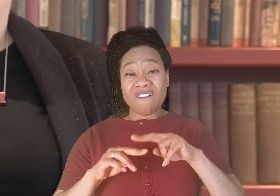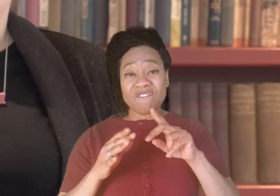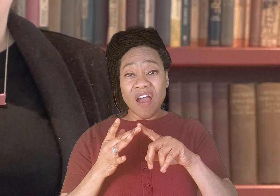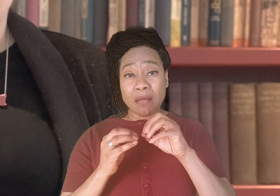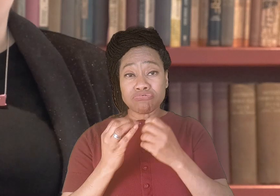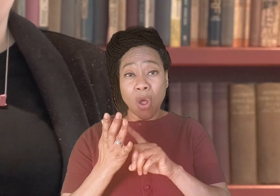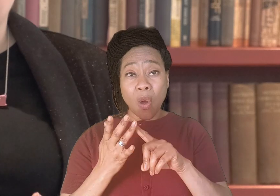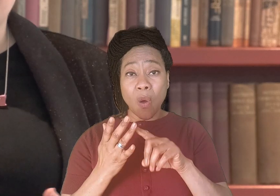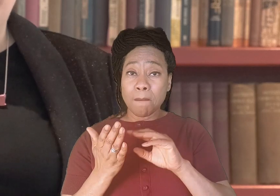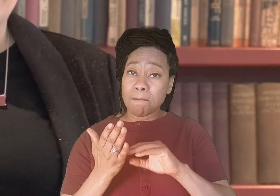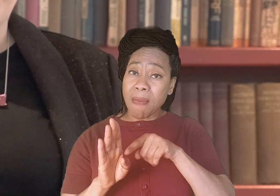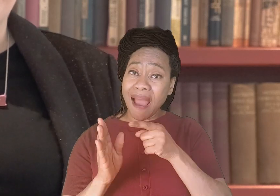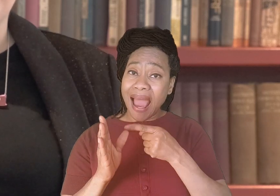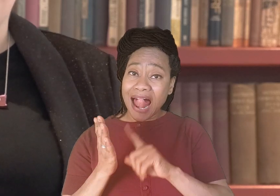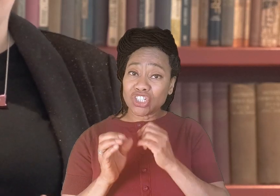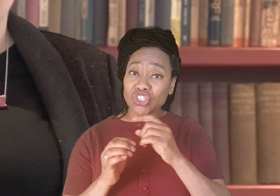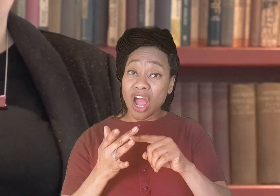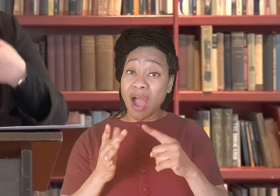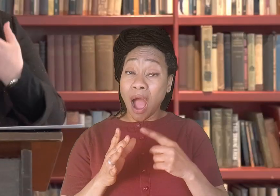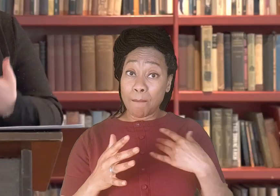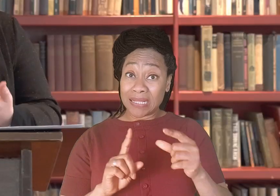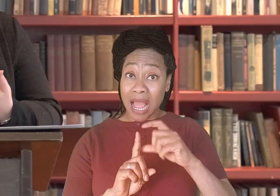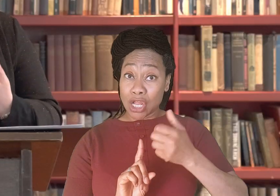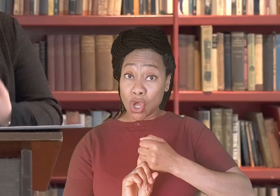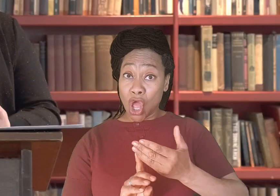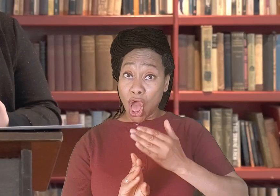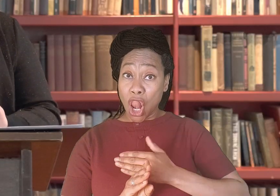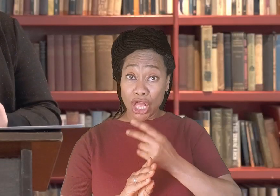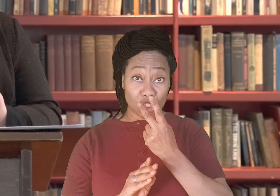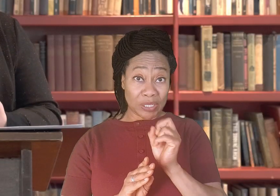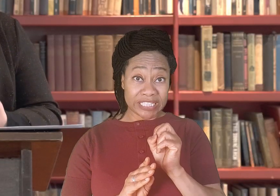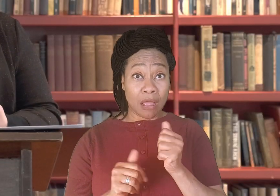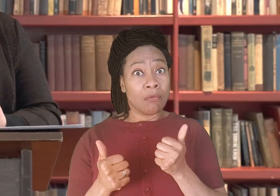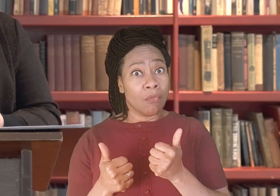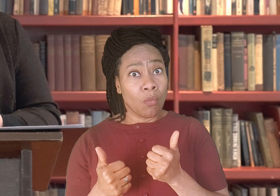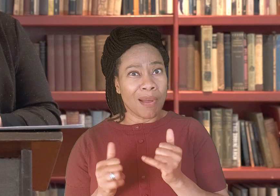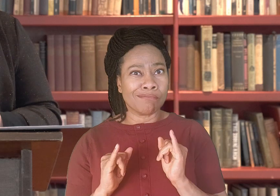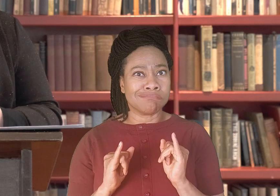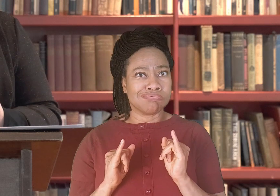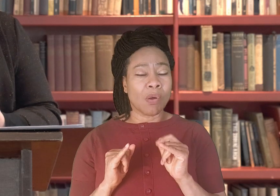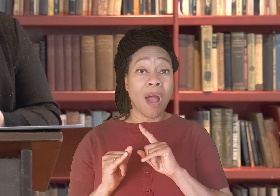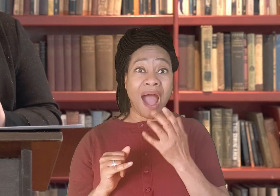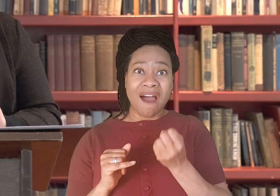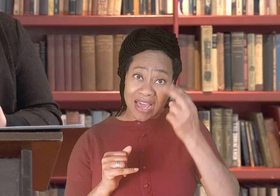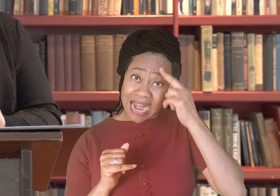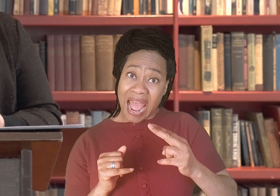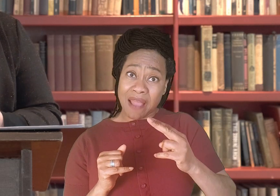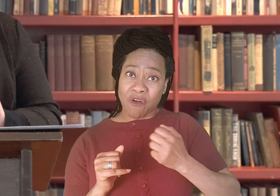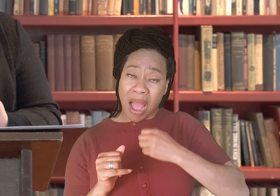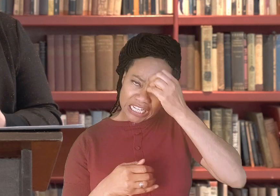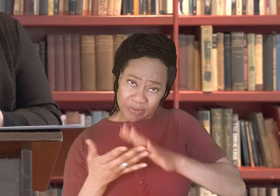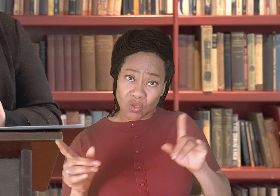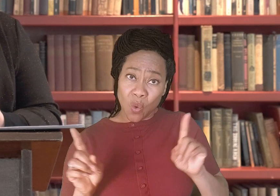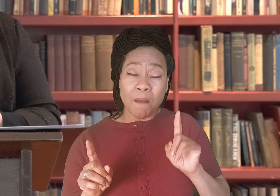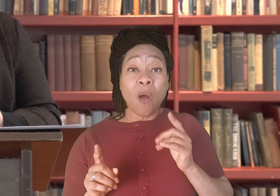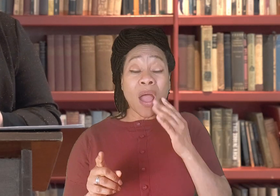diagnosed in my early 20s and it was a blessing and a curse. I now had a name for what I was experiencing, but every time I mentioned it, I